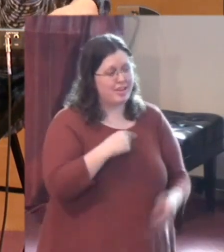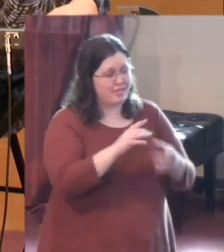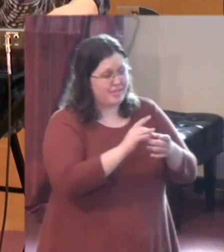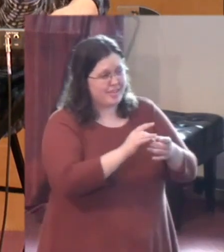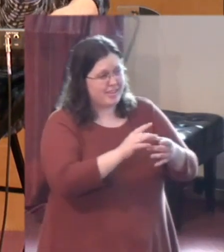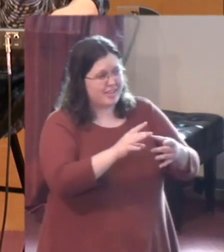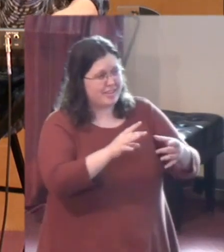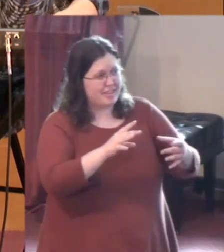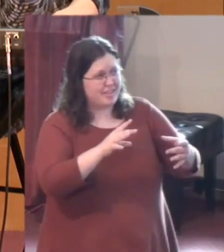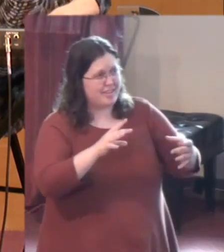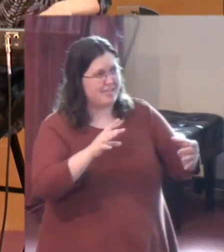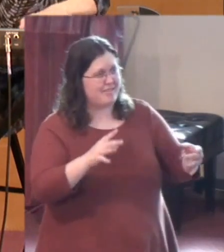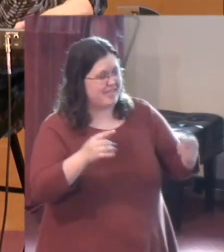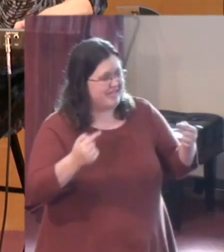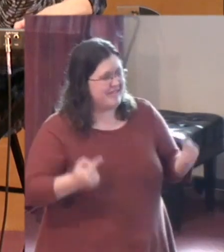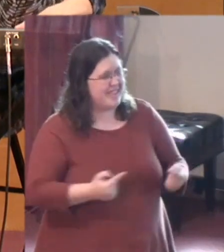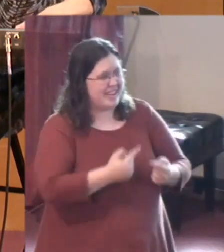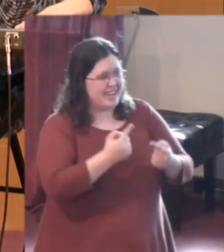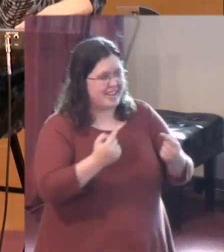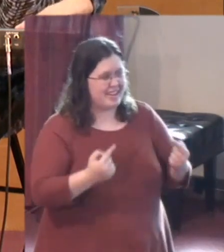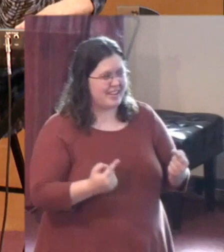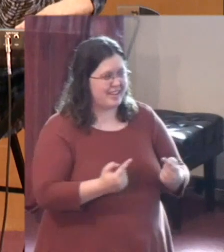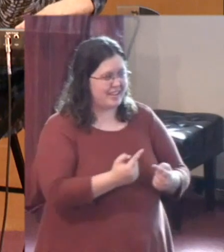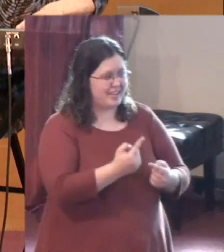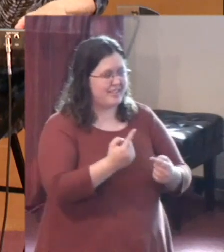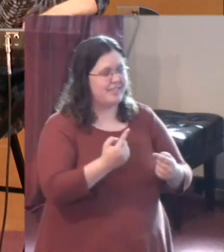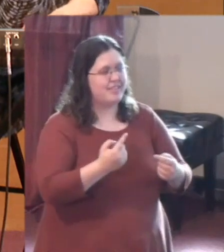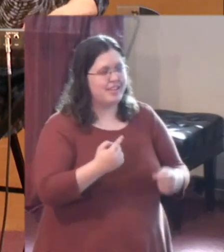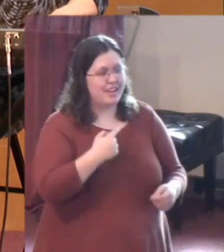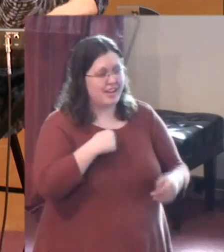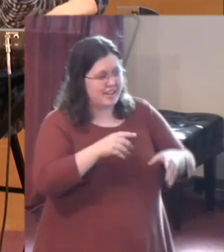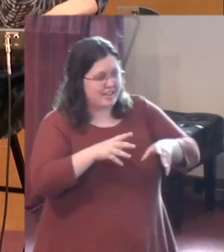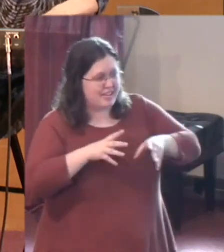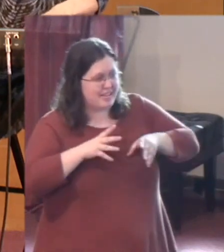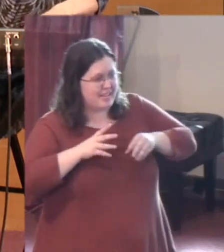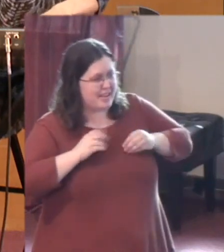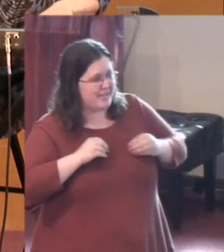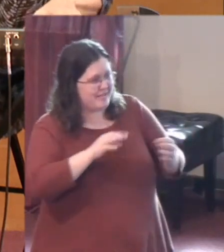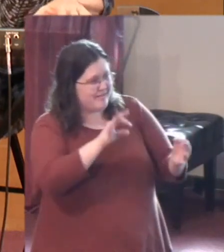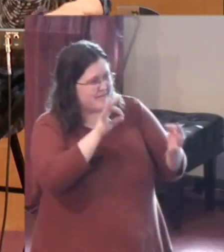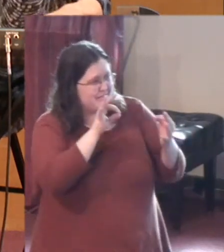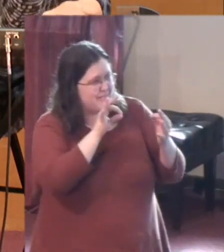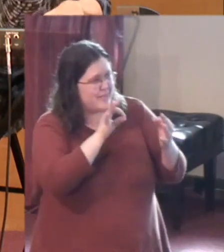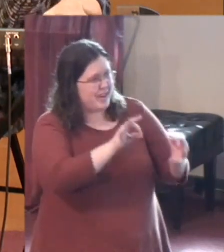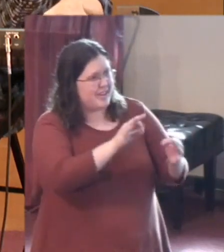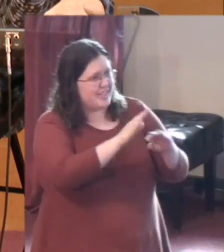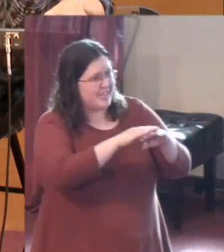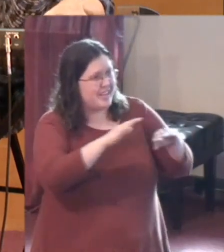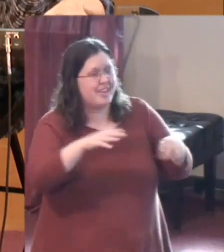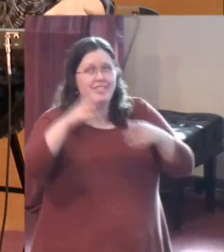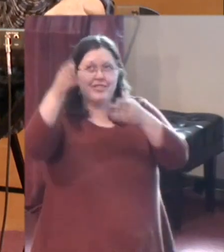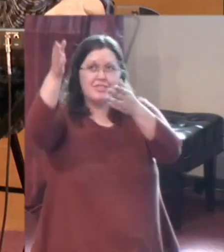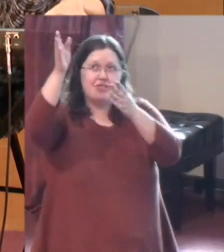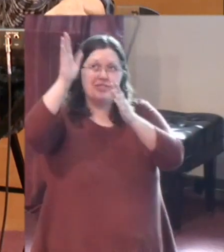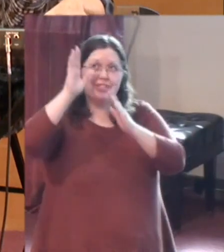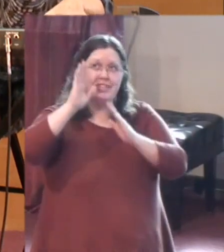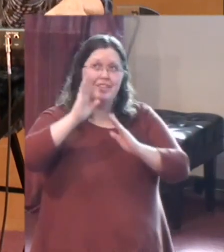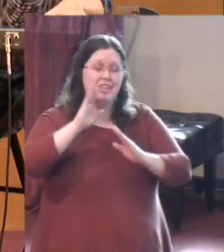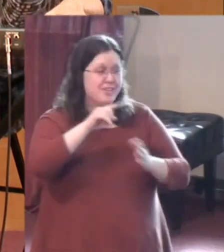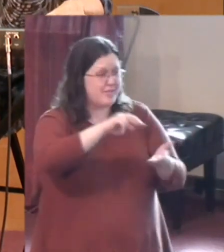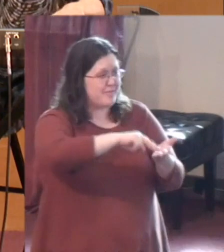from the shoulds. I accept you as that perfect child of God you're meant